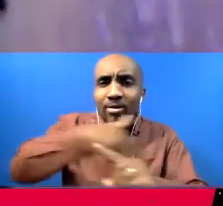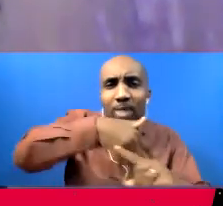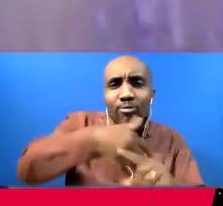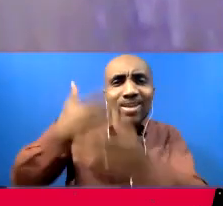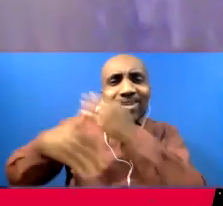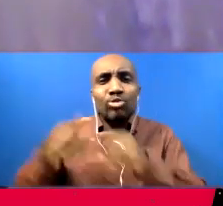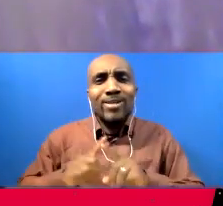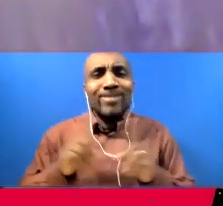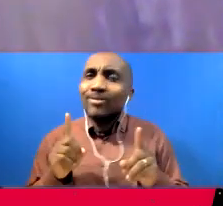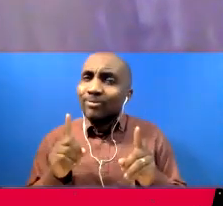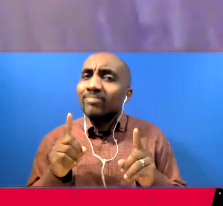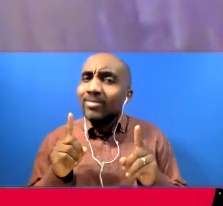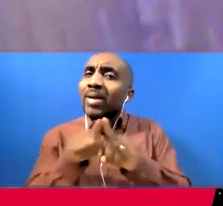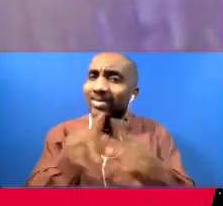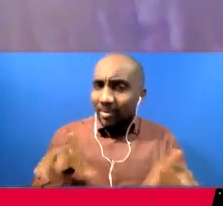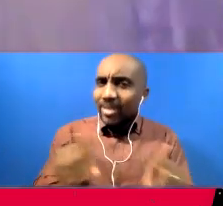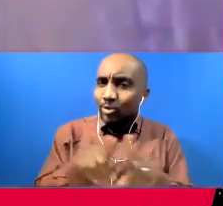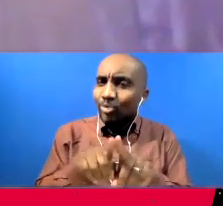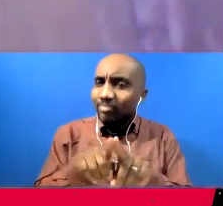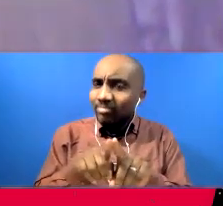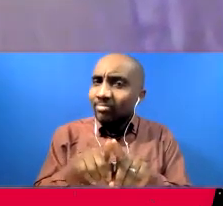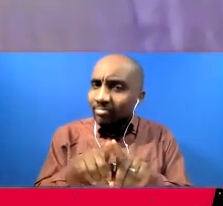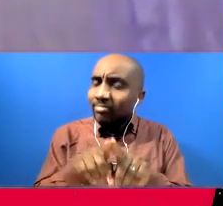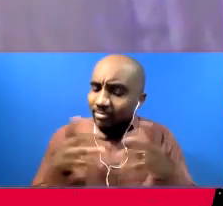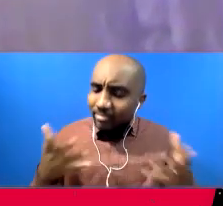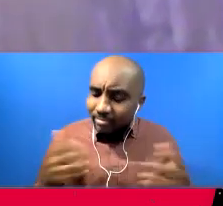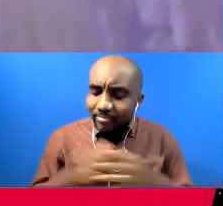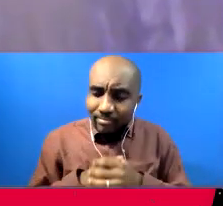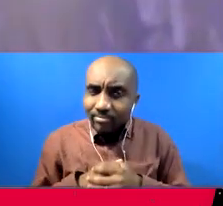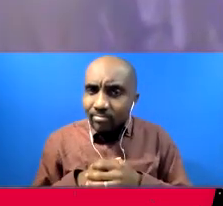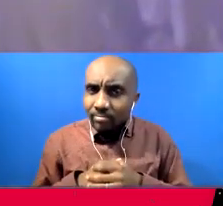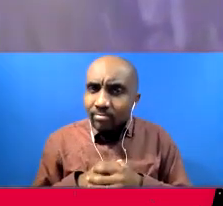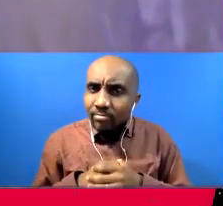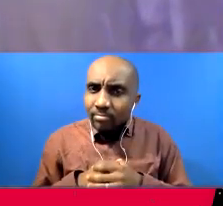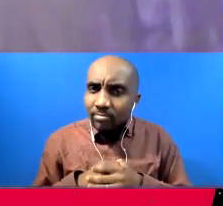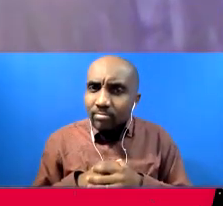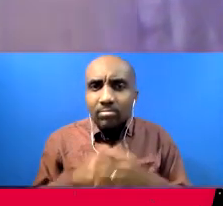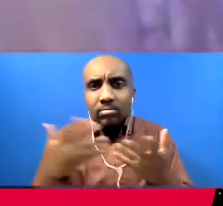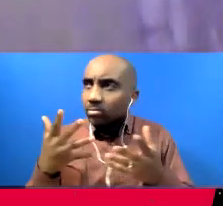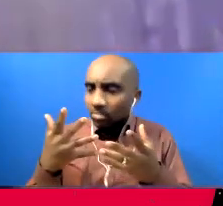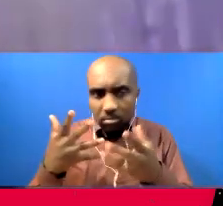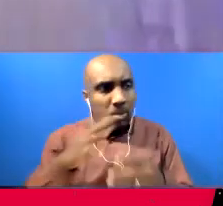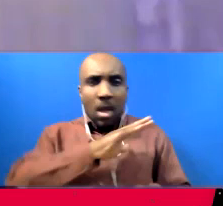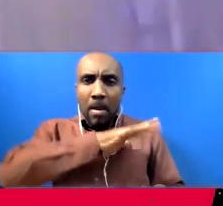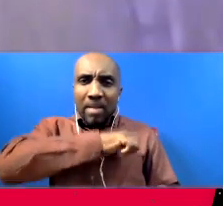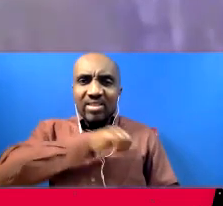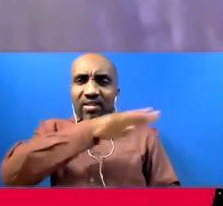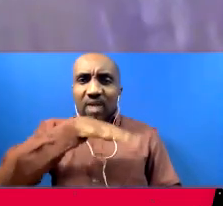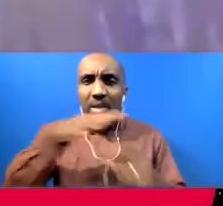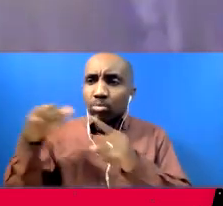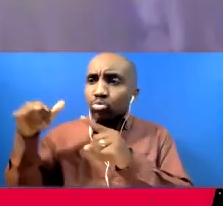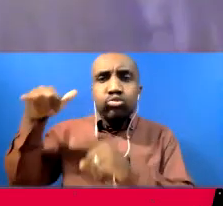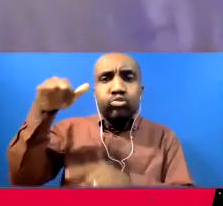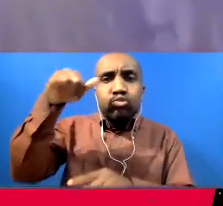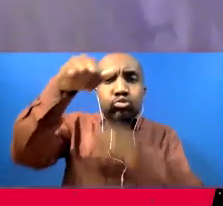a lot of things that people on both sides of this conversation kind of share, from bombs dropped on Palestinian families and their children